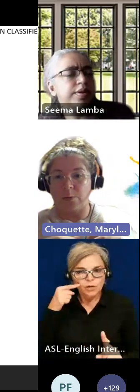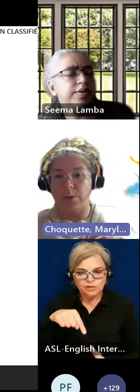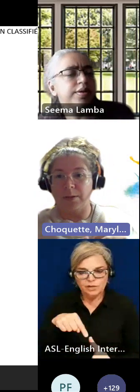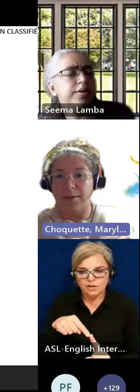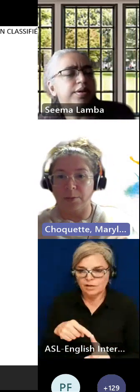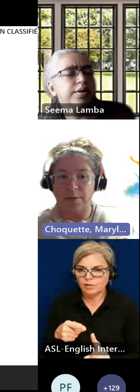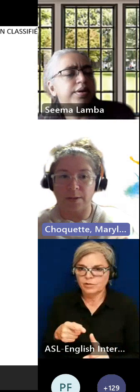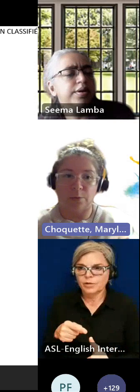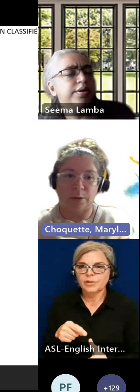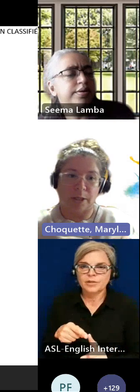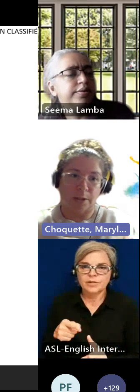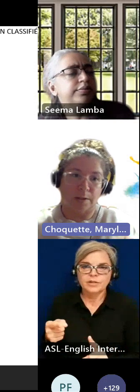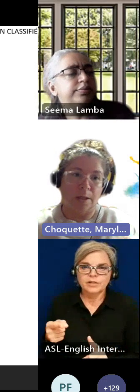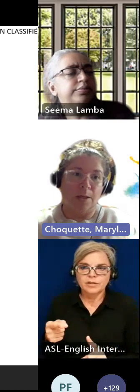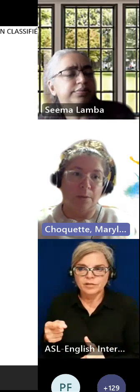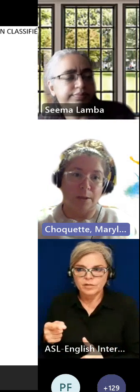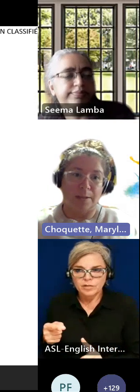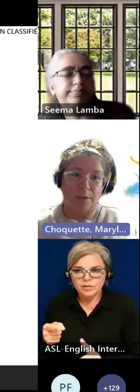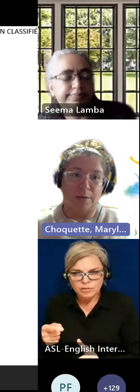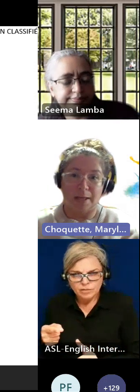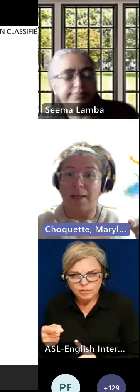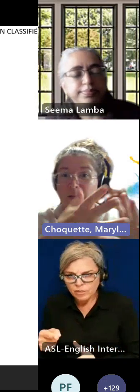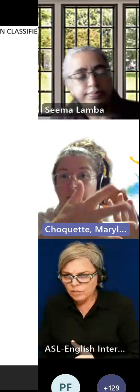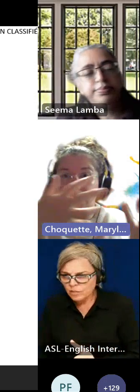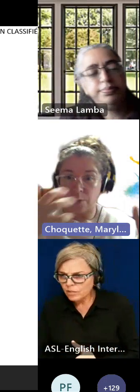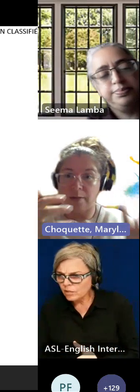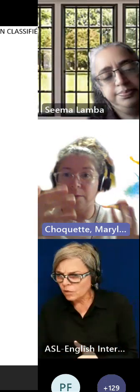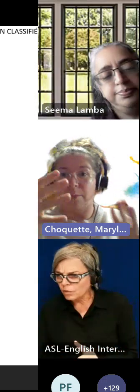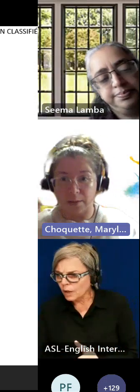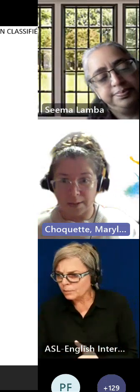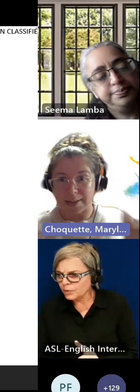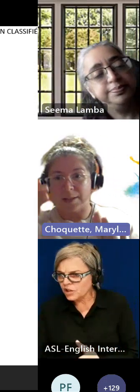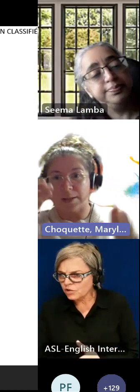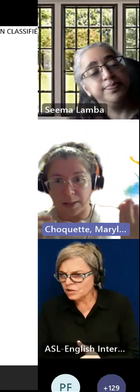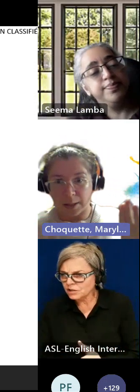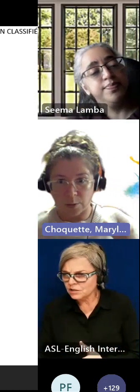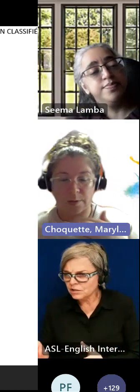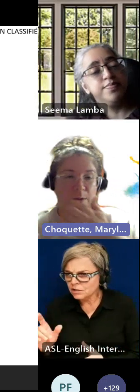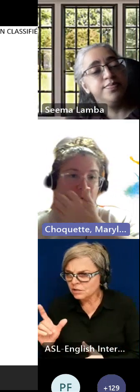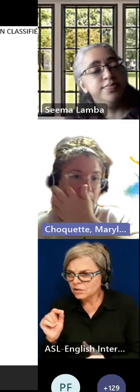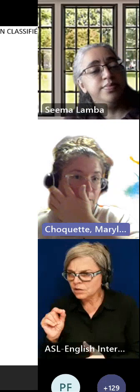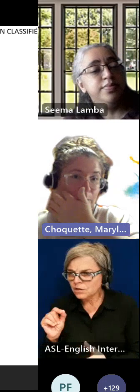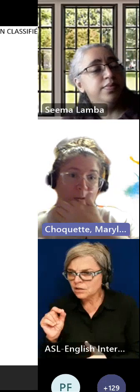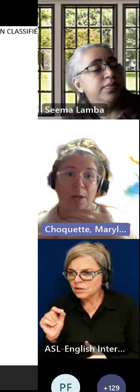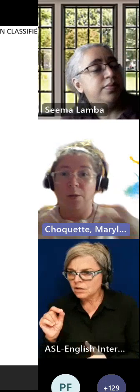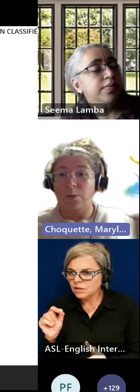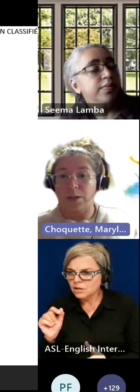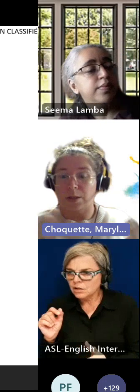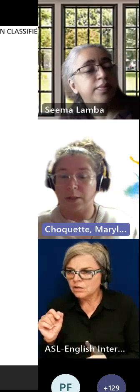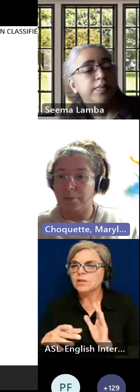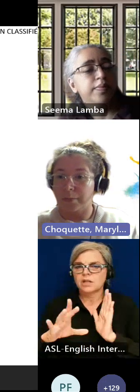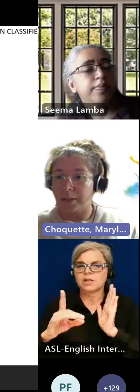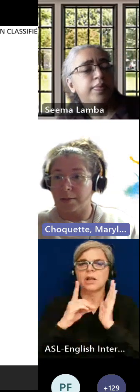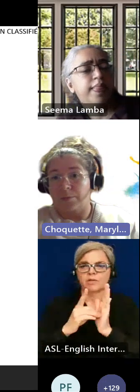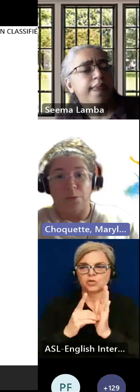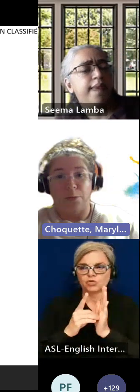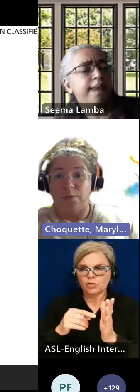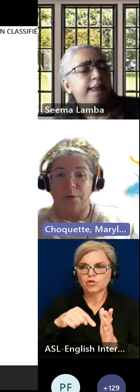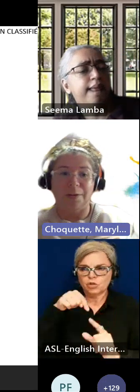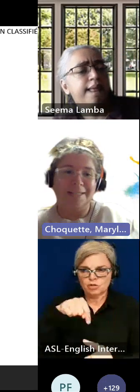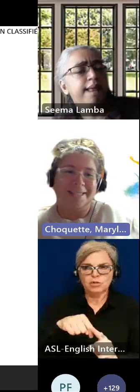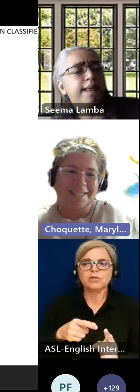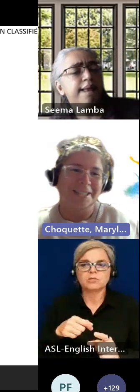as possible, would be the demo sim projections, because they can extract based on the census the actual sub-EE groups, which